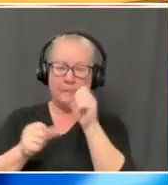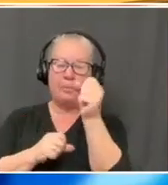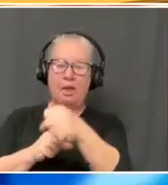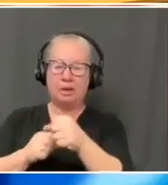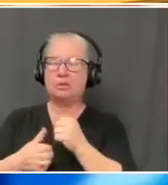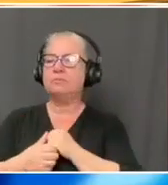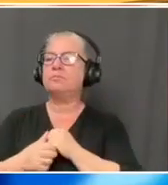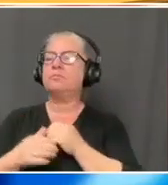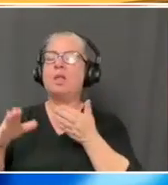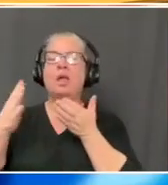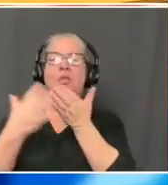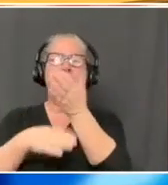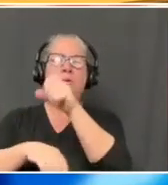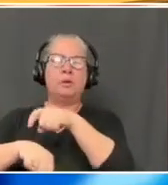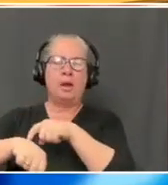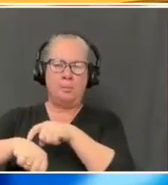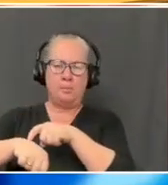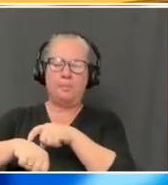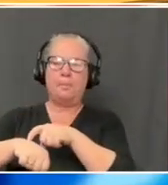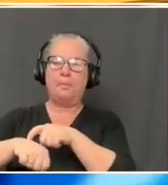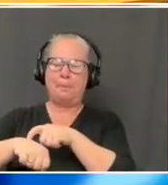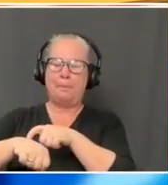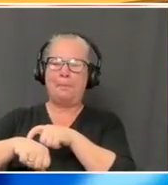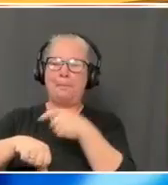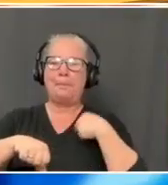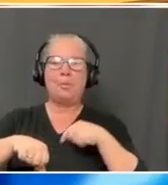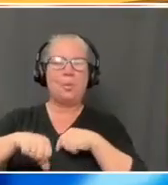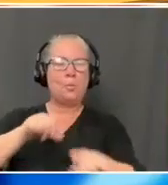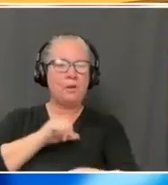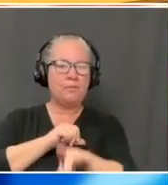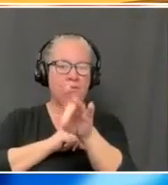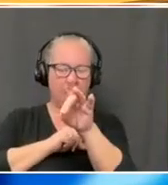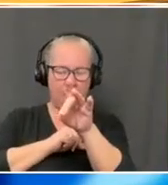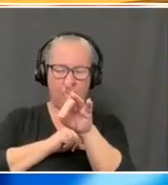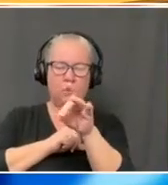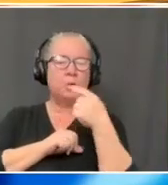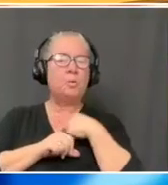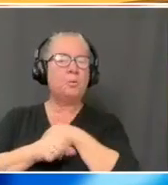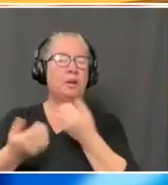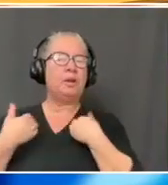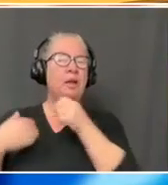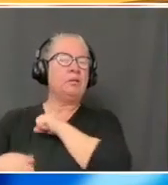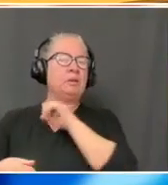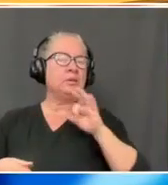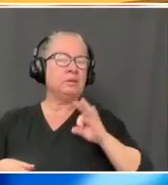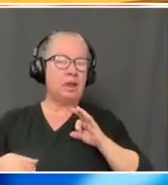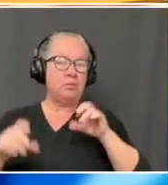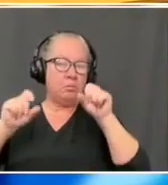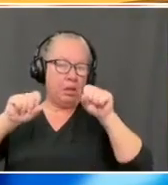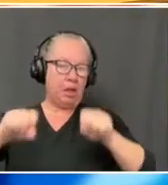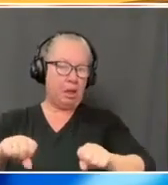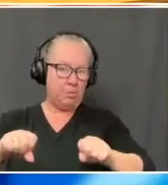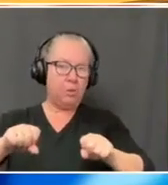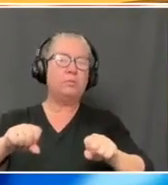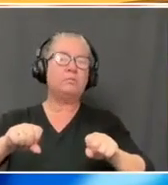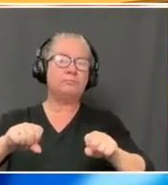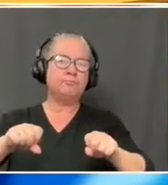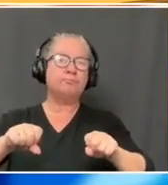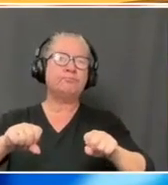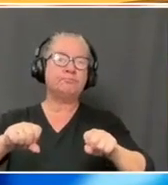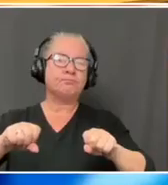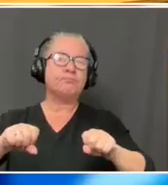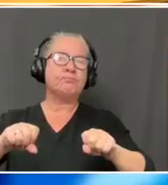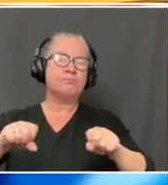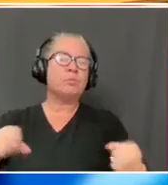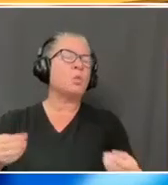however, what we found was we didn't have staff necessarily able at that time to provide those